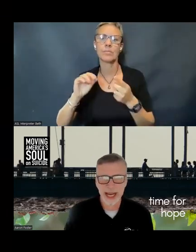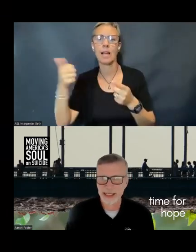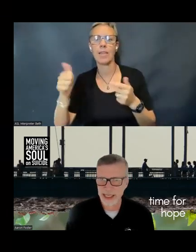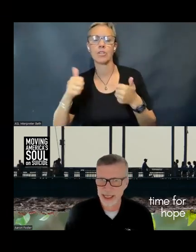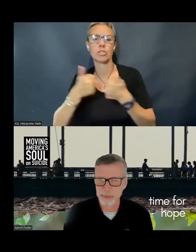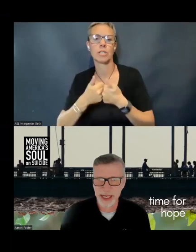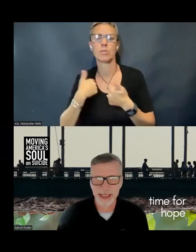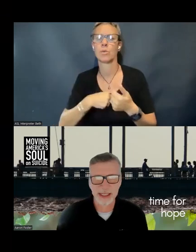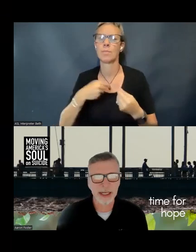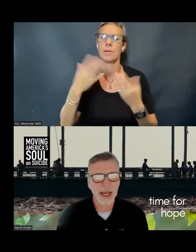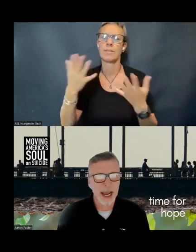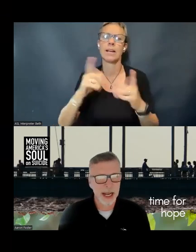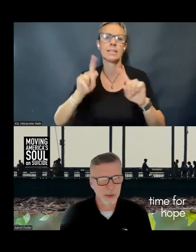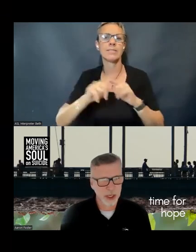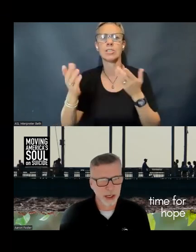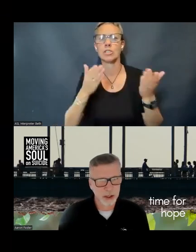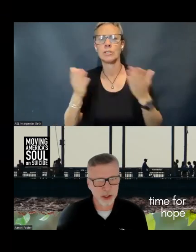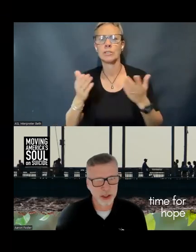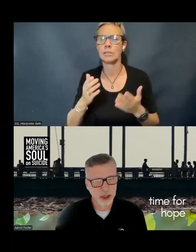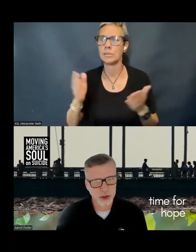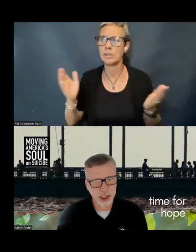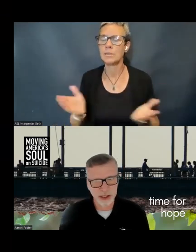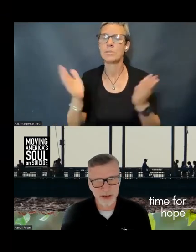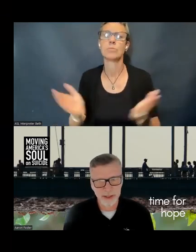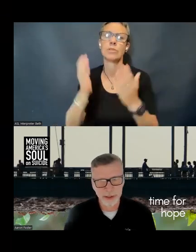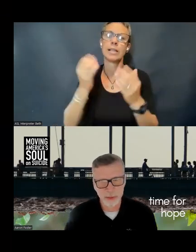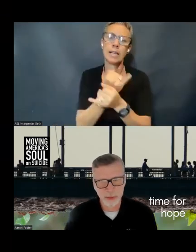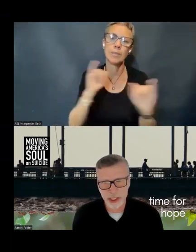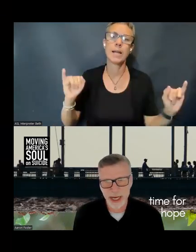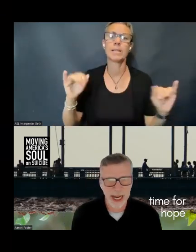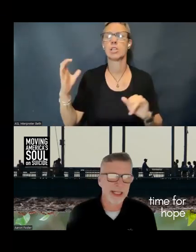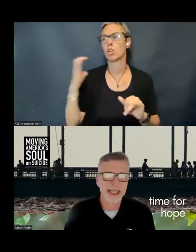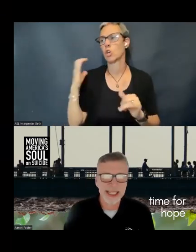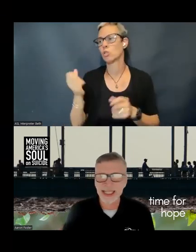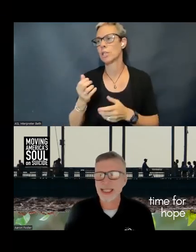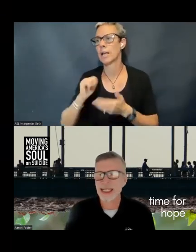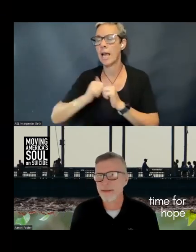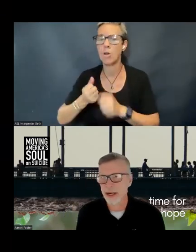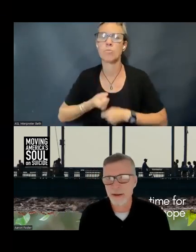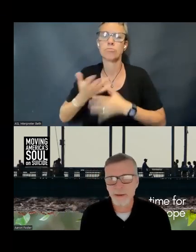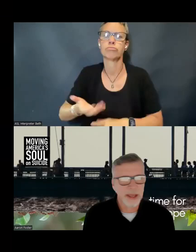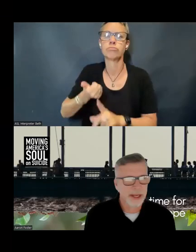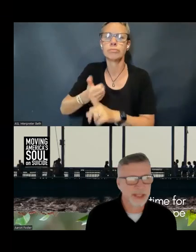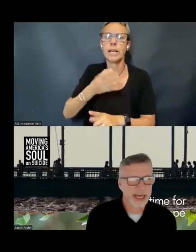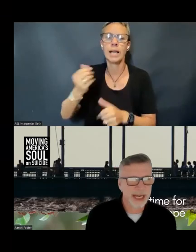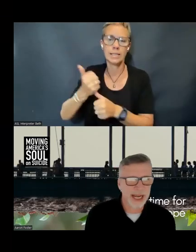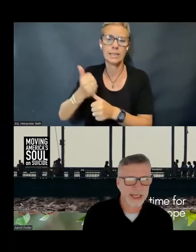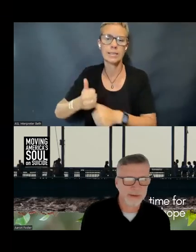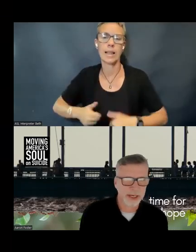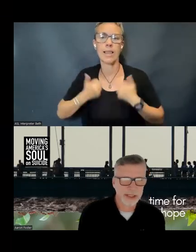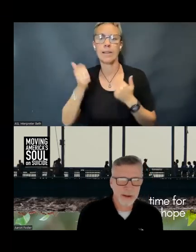from enhancing independence and community inclusion to coaching on self-expression and assisted living,